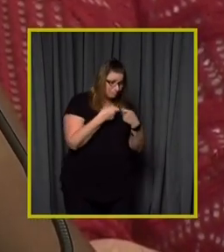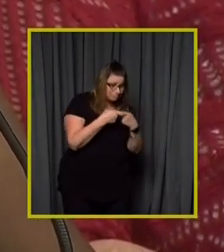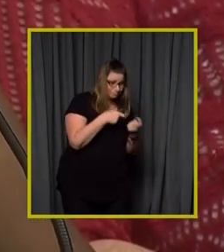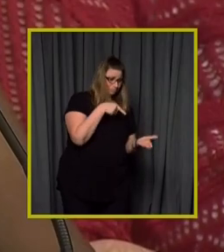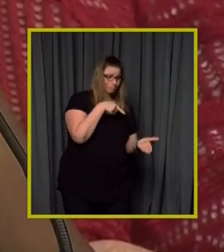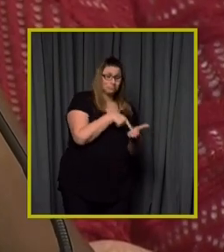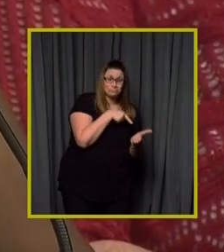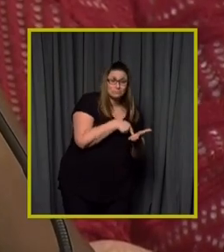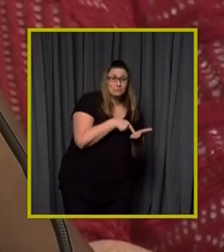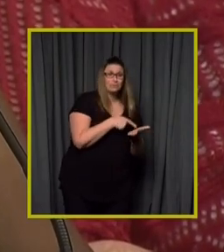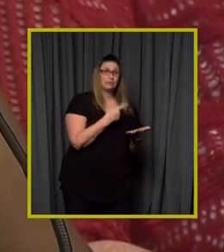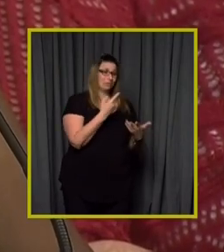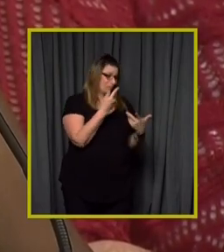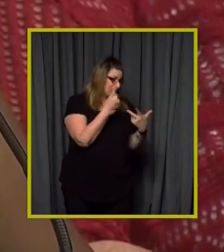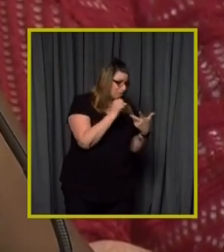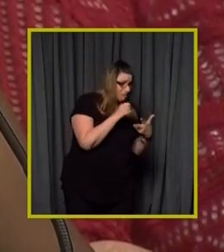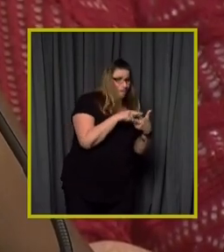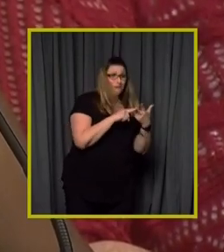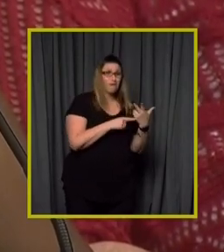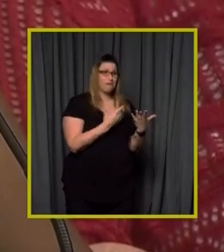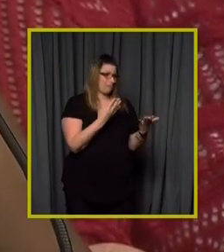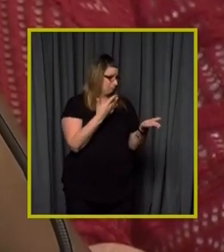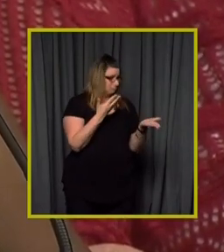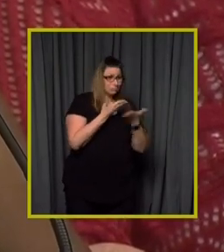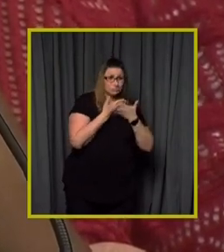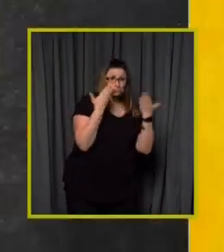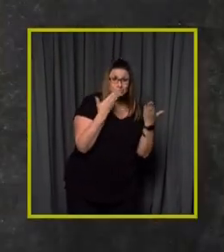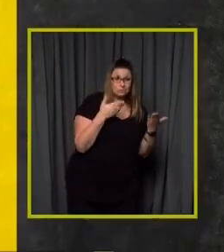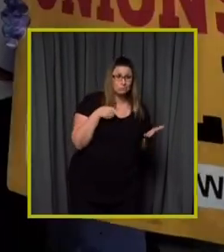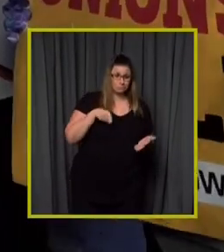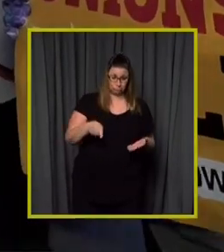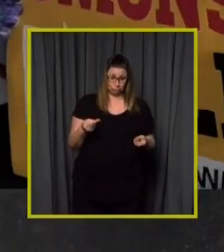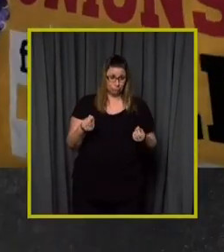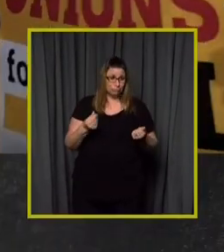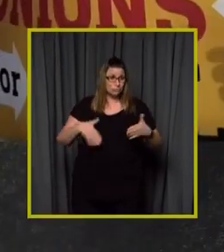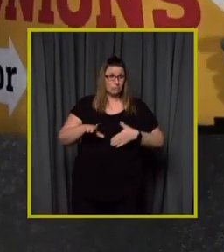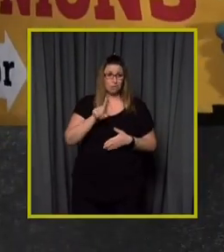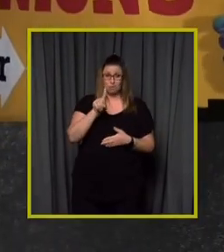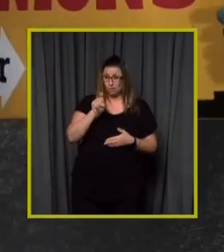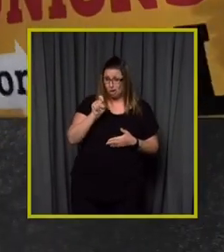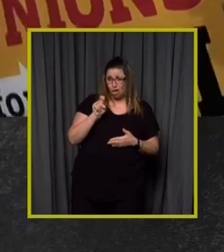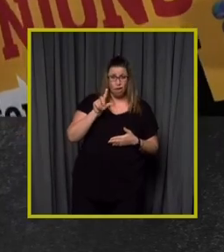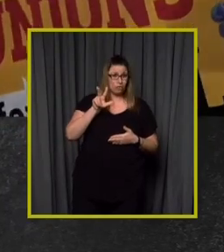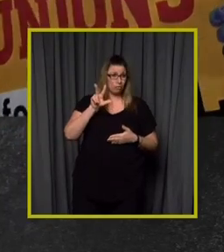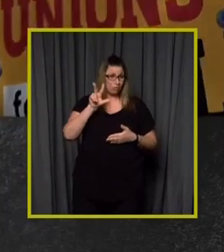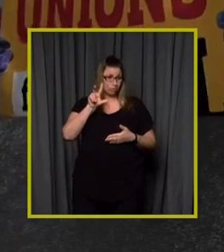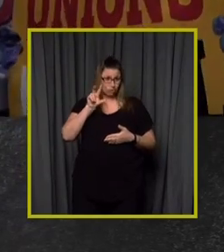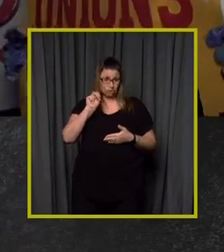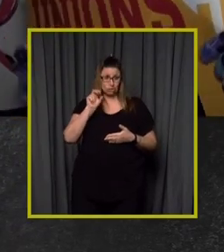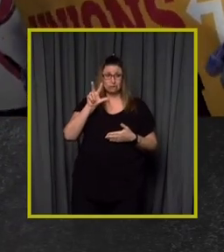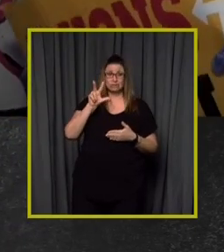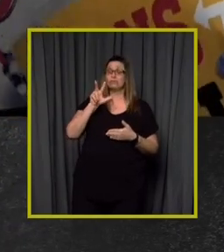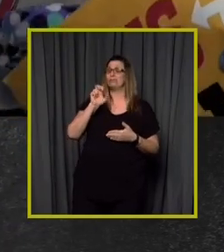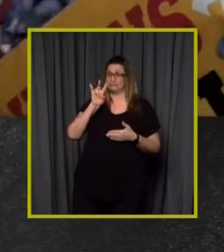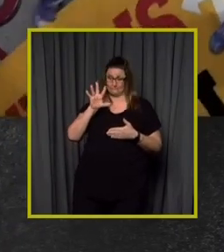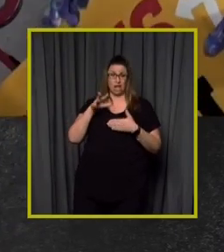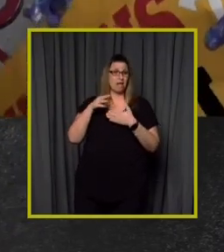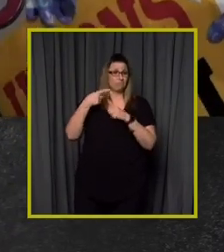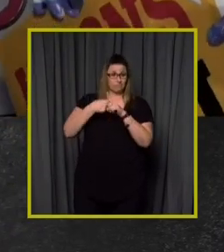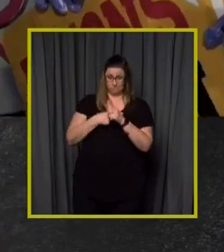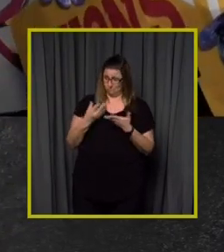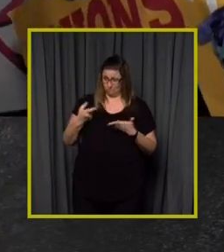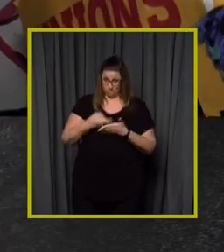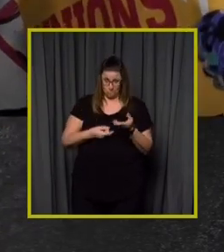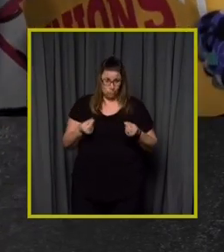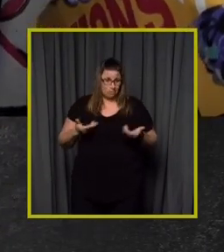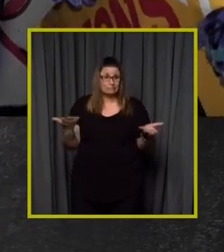$370 a month on the trailer. My name is Mary Jane Shanklin, RN, and I'm a